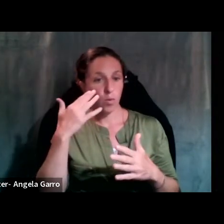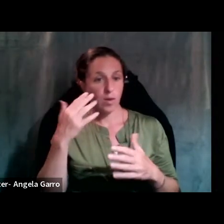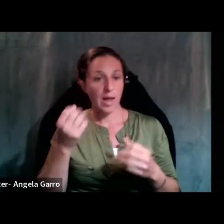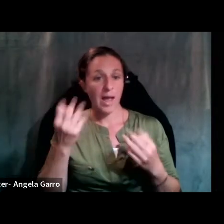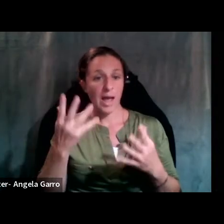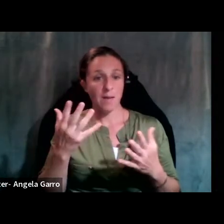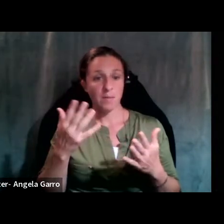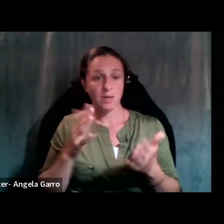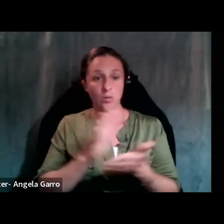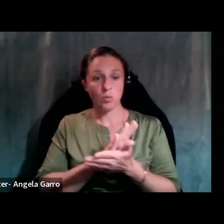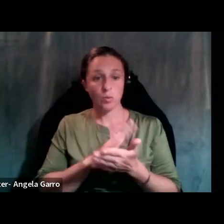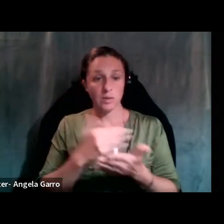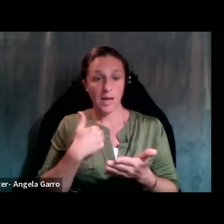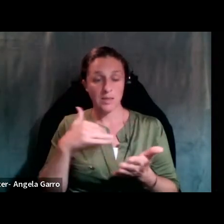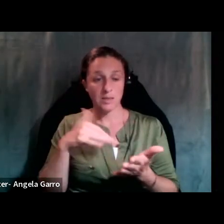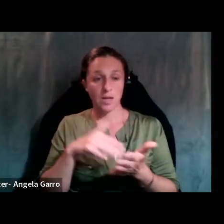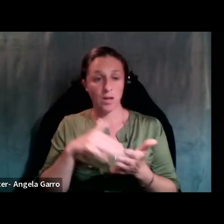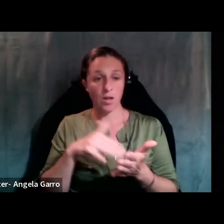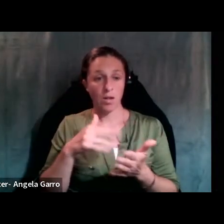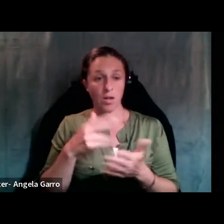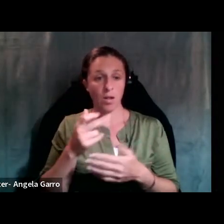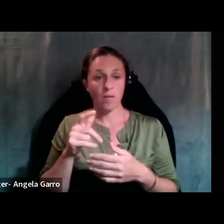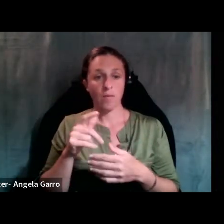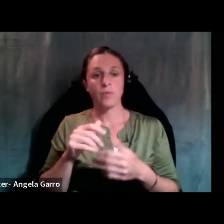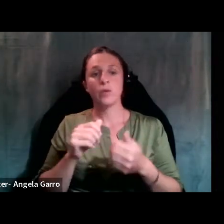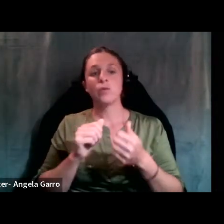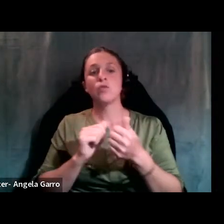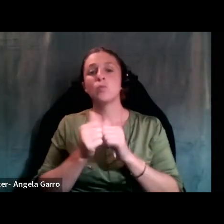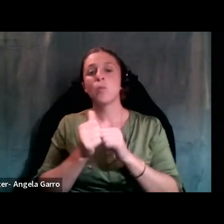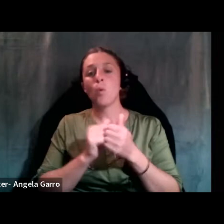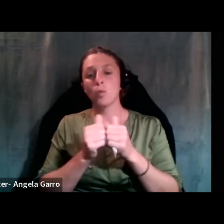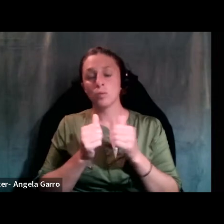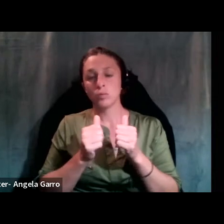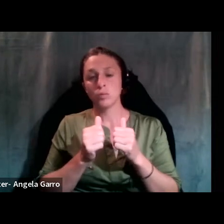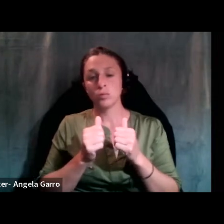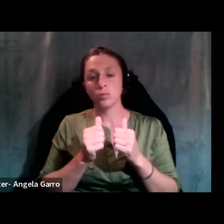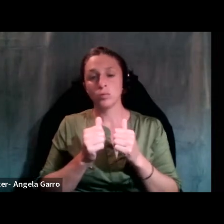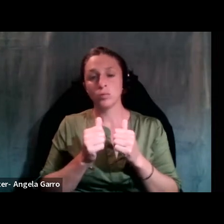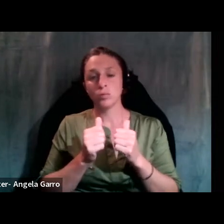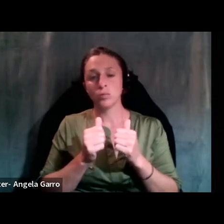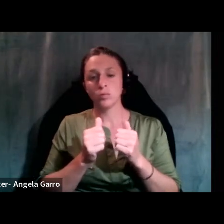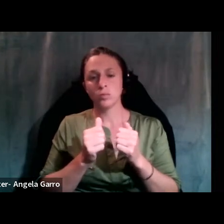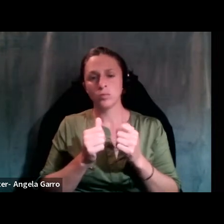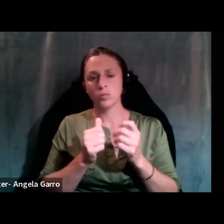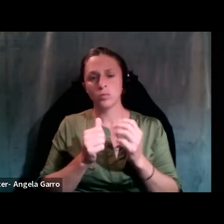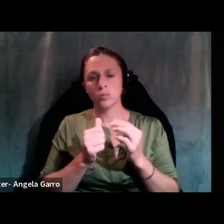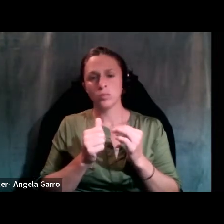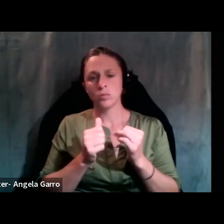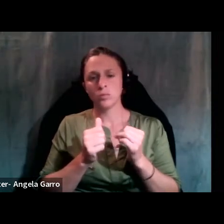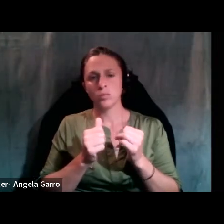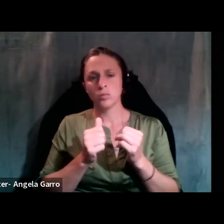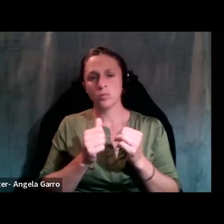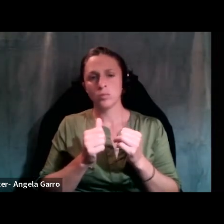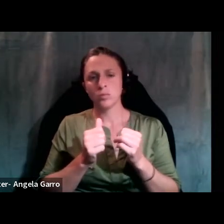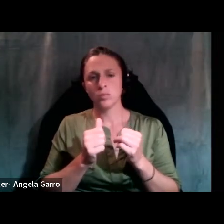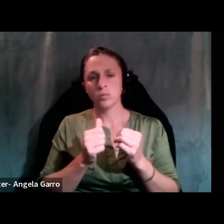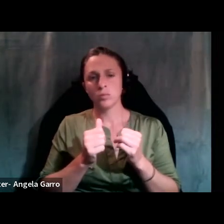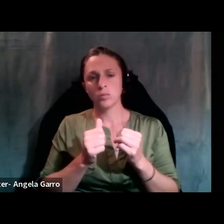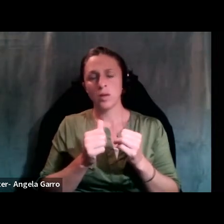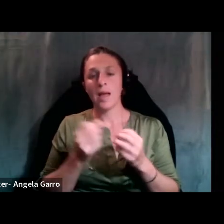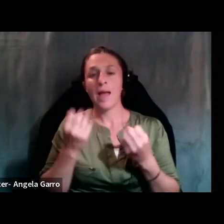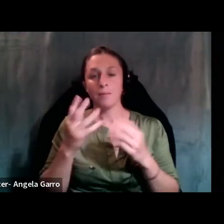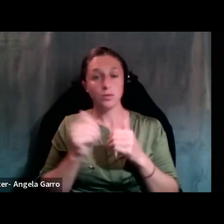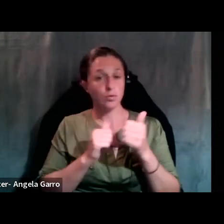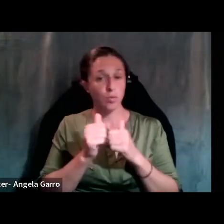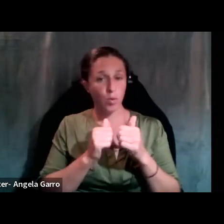study halls? Is that what you asked? I missed that part. Yes, I'm sorry. the sport No, of the different schools. The sport. So how many sports themselves Yeah, have they study already halls? hold their own